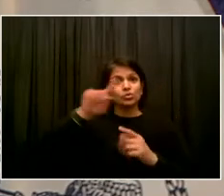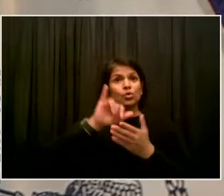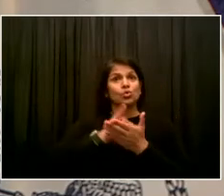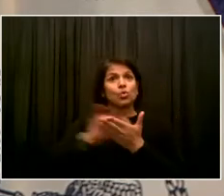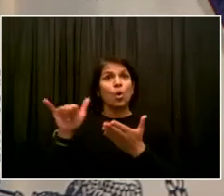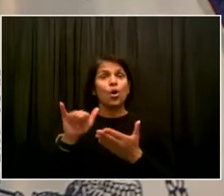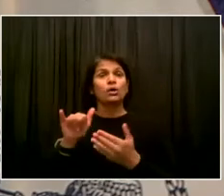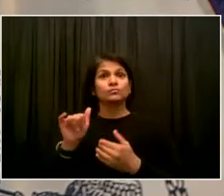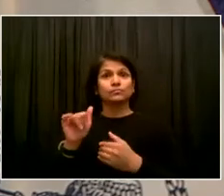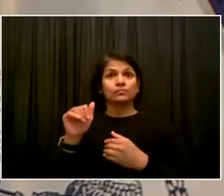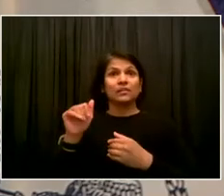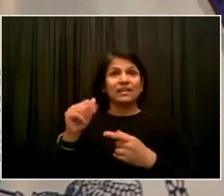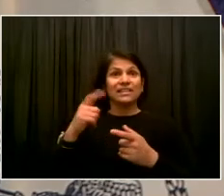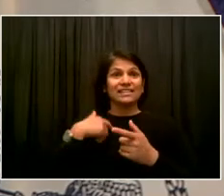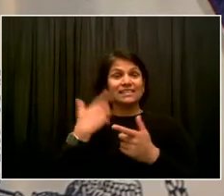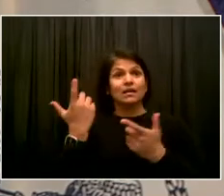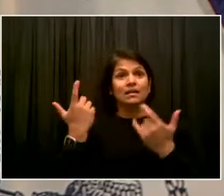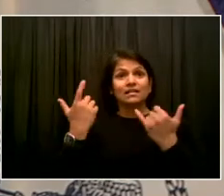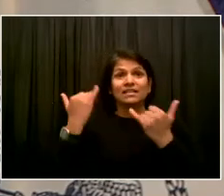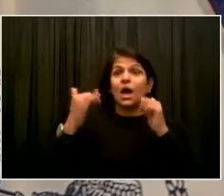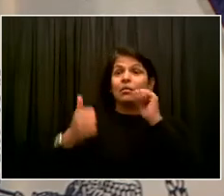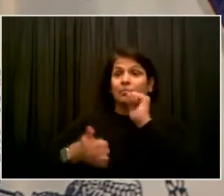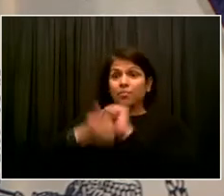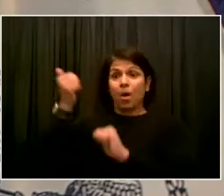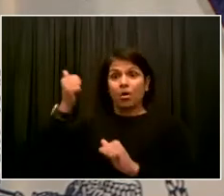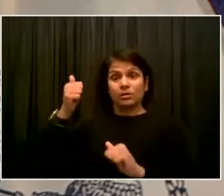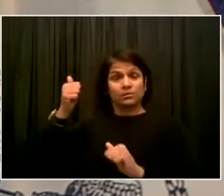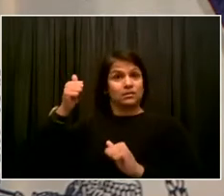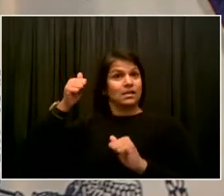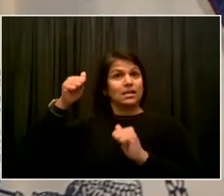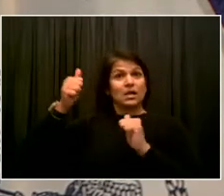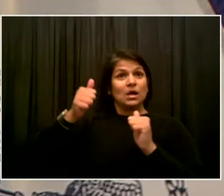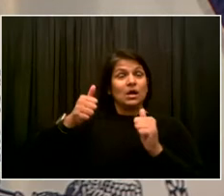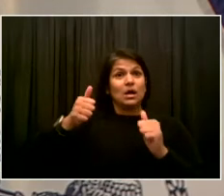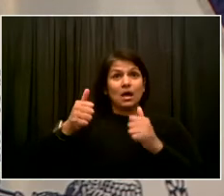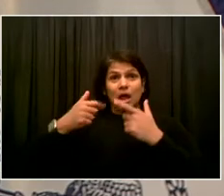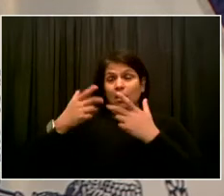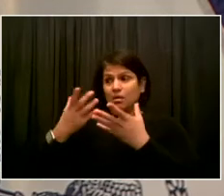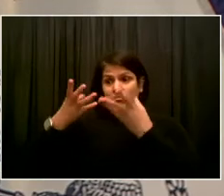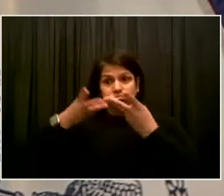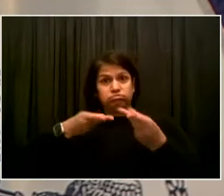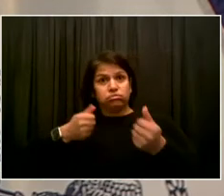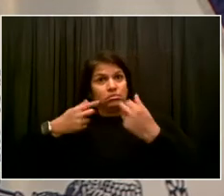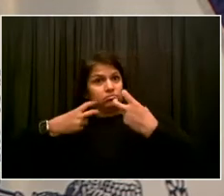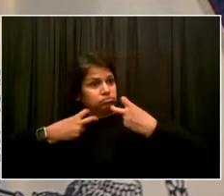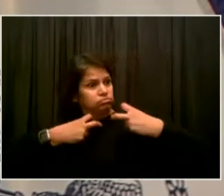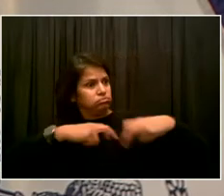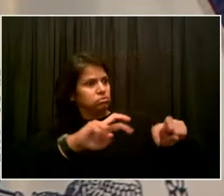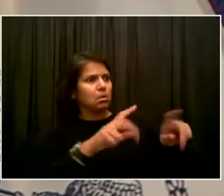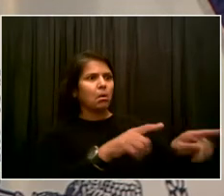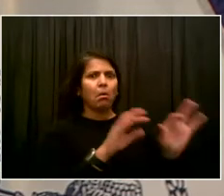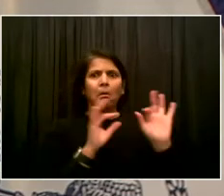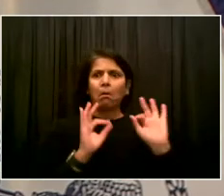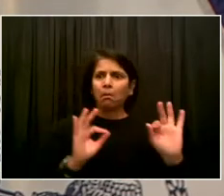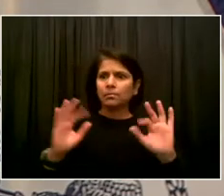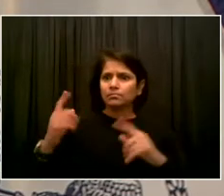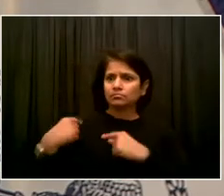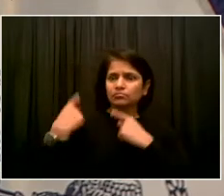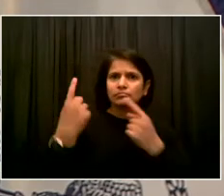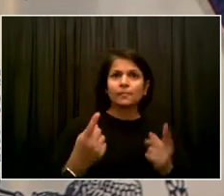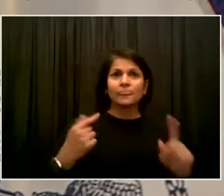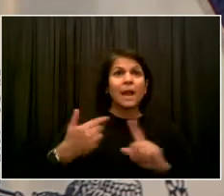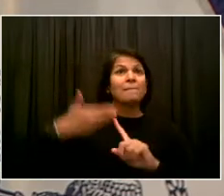positive transitions I've ever seen anywhere at any level of government. And the credit goes to our mayor-elect for the spirit he's brought to this. And I'd